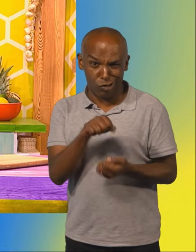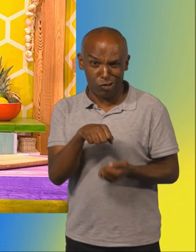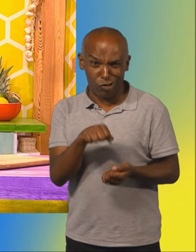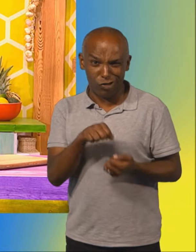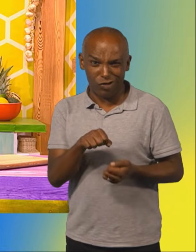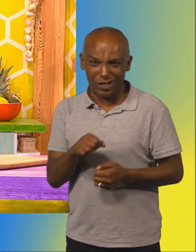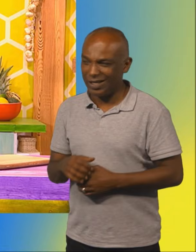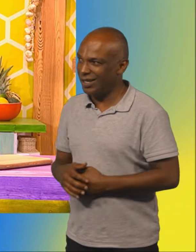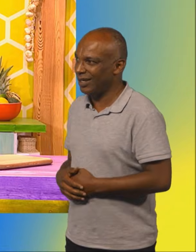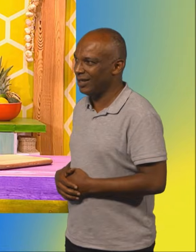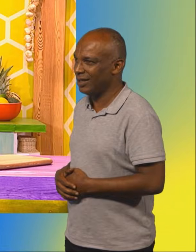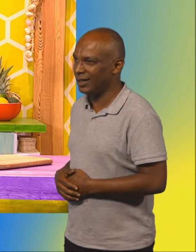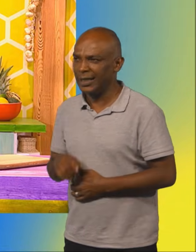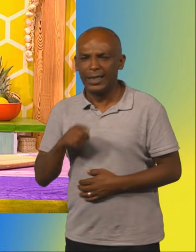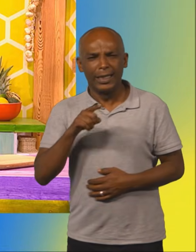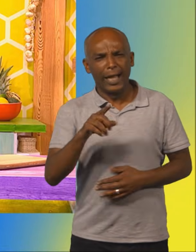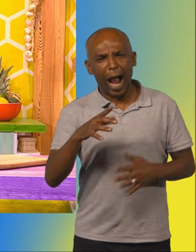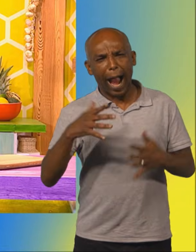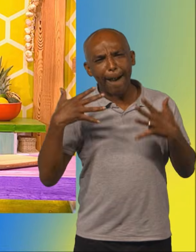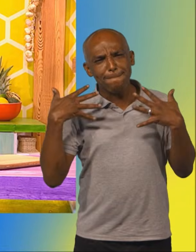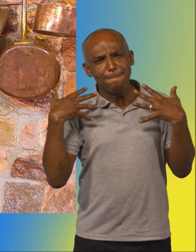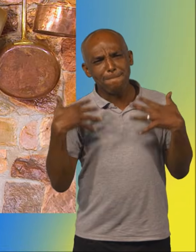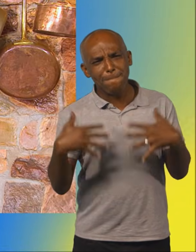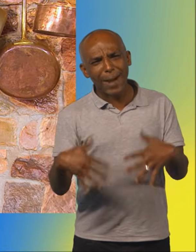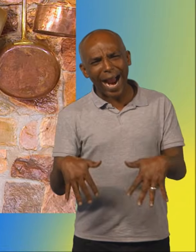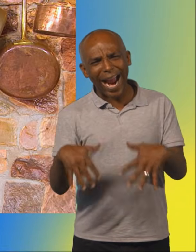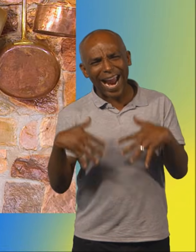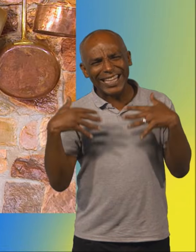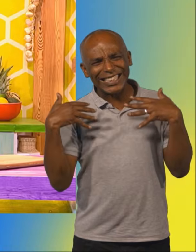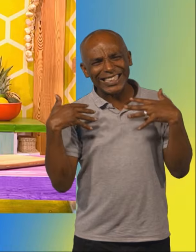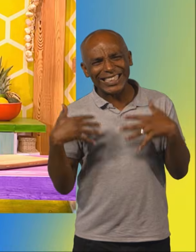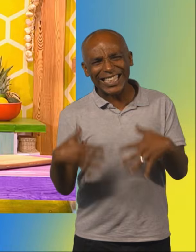Ta-da! That was utterly amazing.